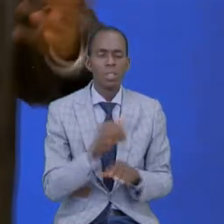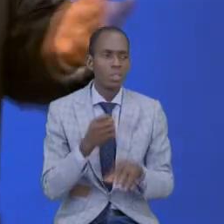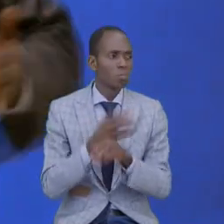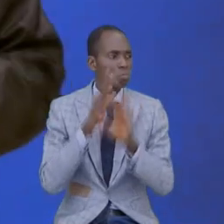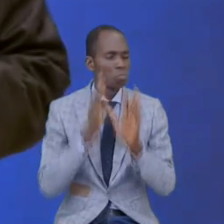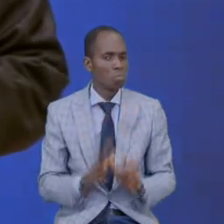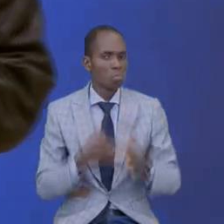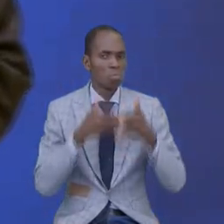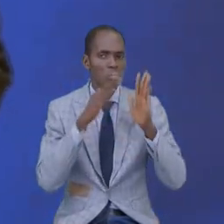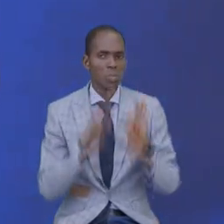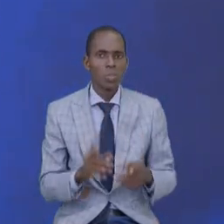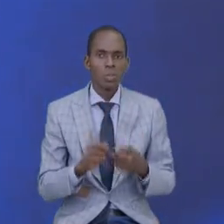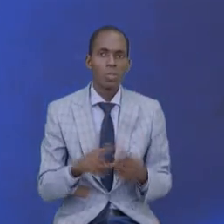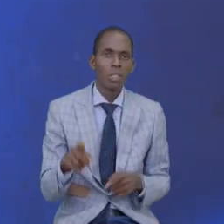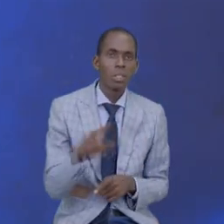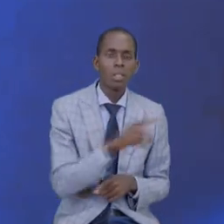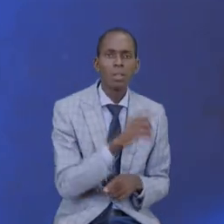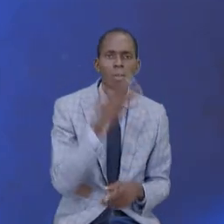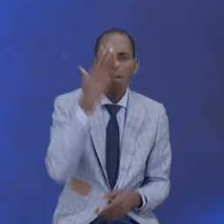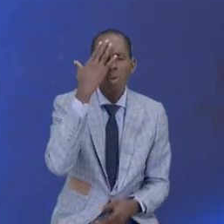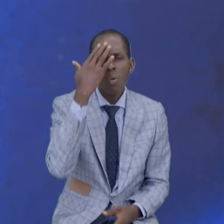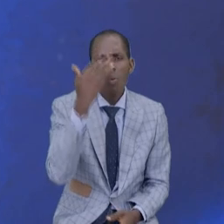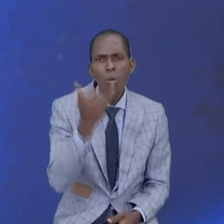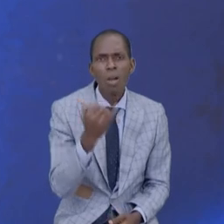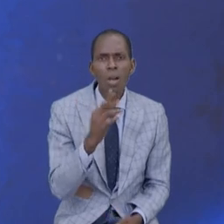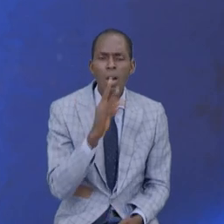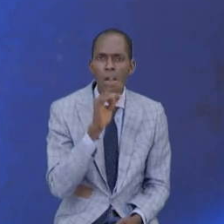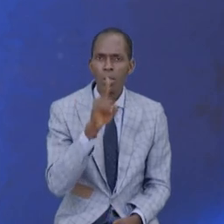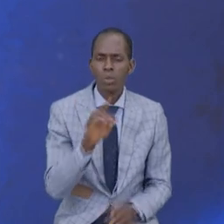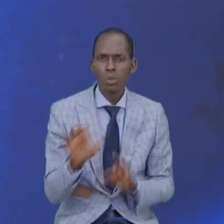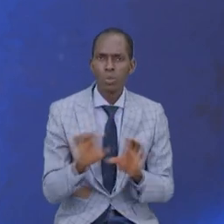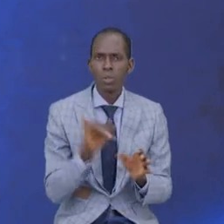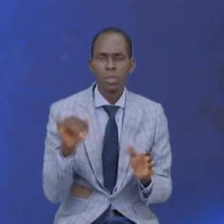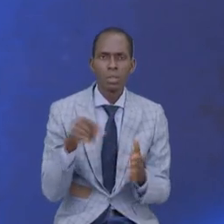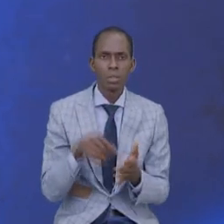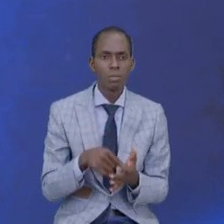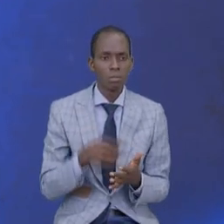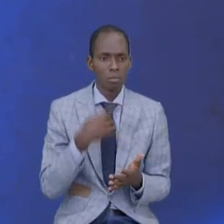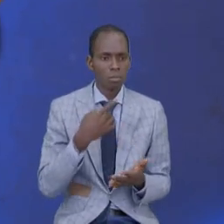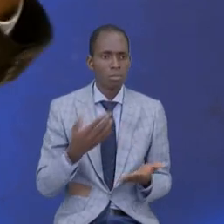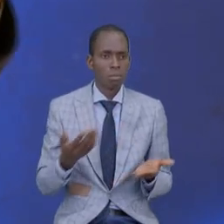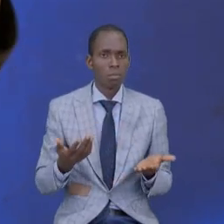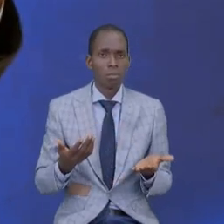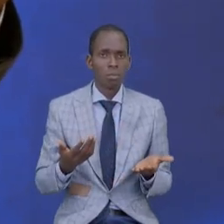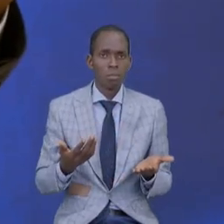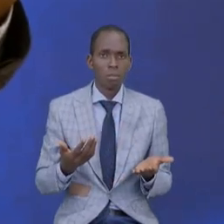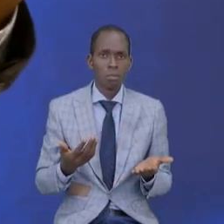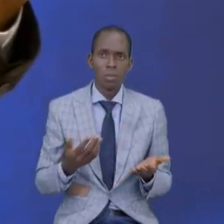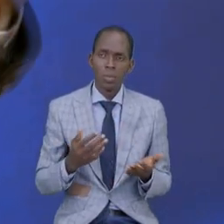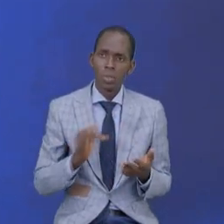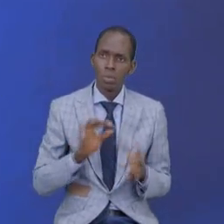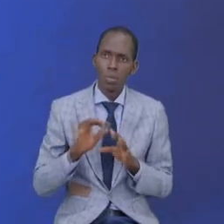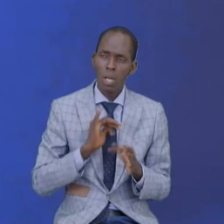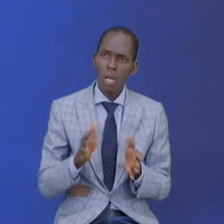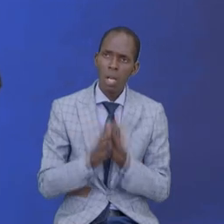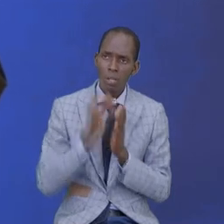leader to them, why are you doing this? They say, do I need your counsel? Do